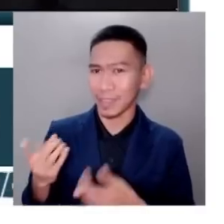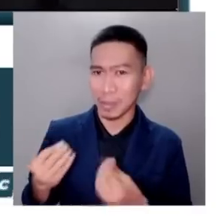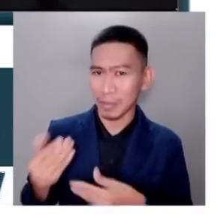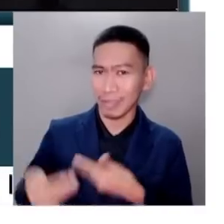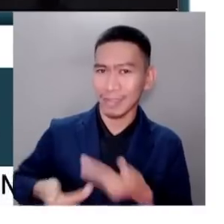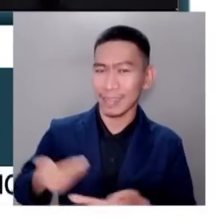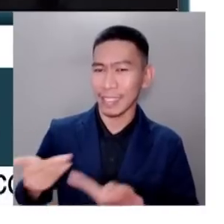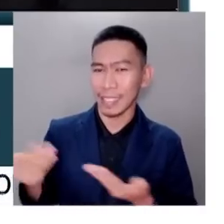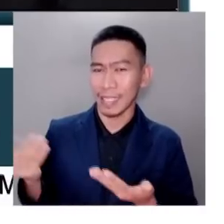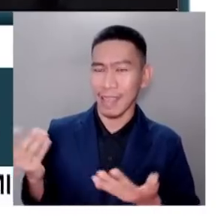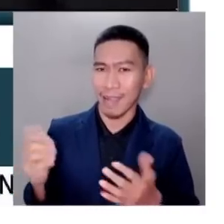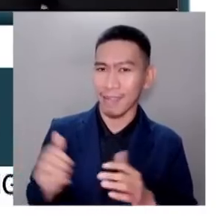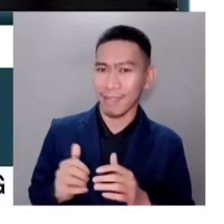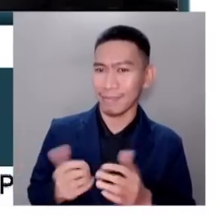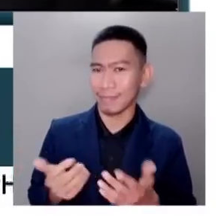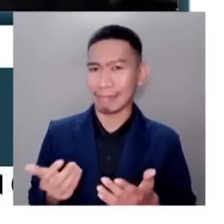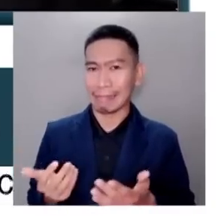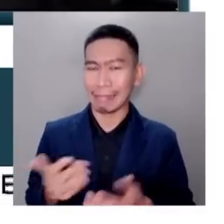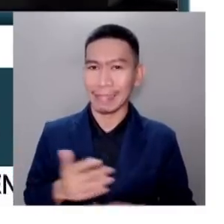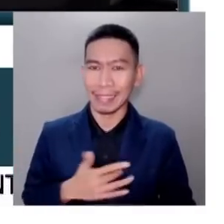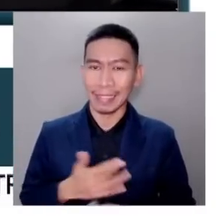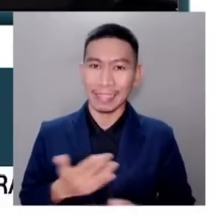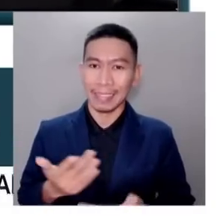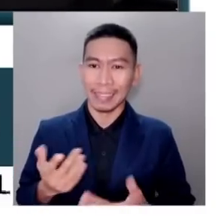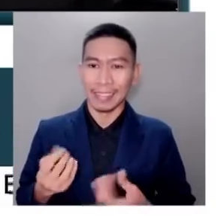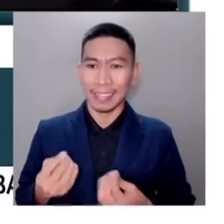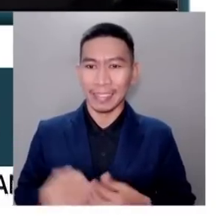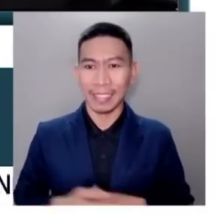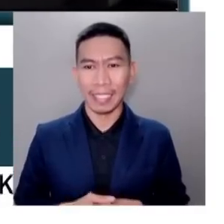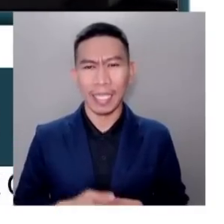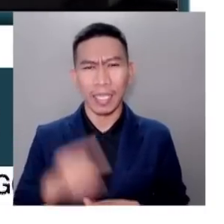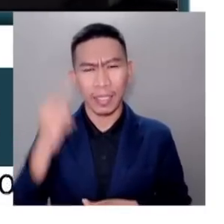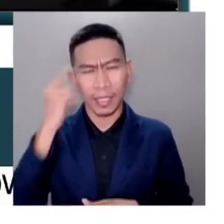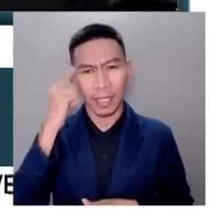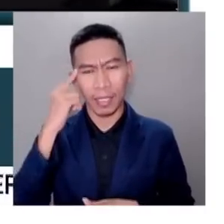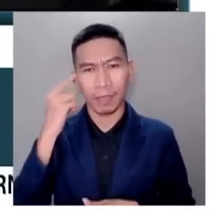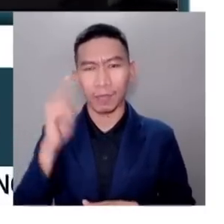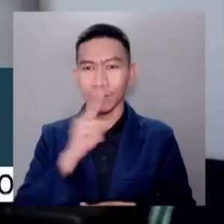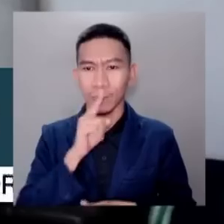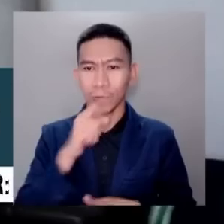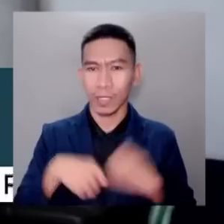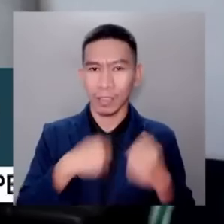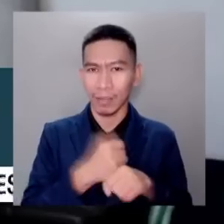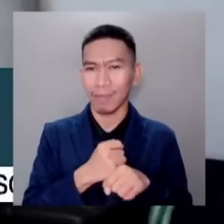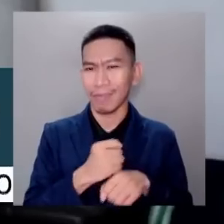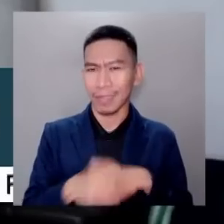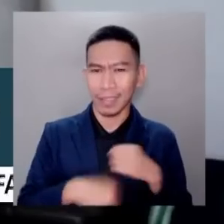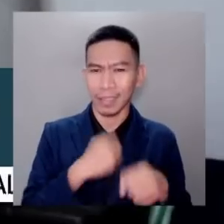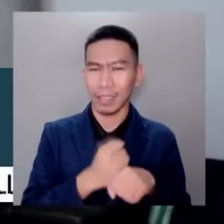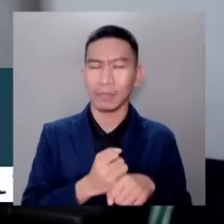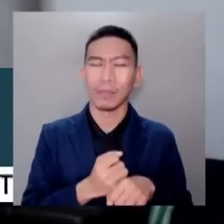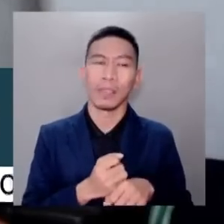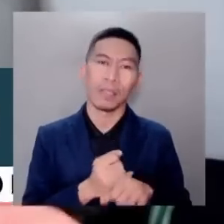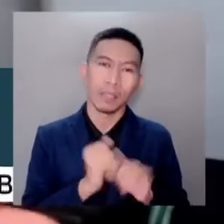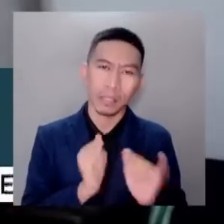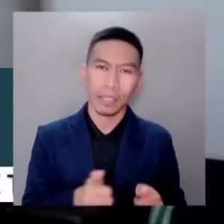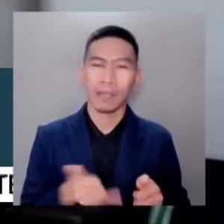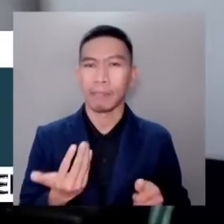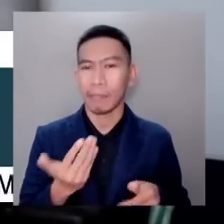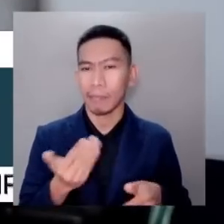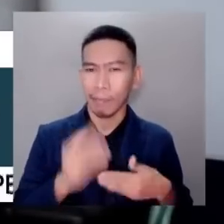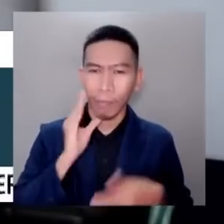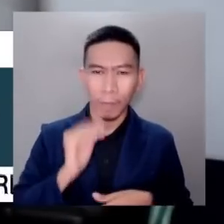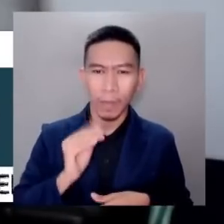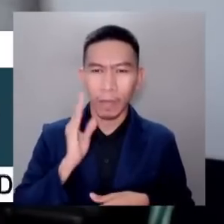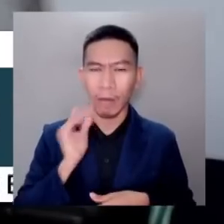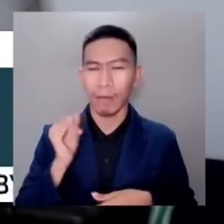How is it taking everything in? I think, you know, it's been several years that we've had to live with this. And when you carry it all the way